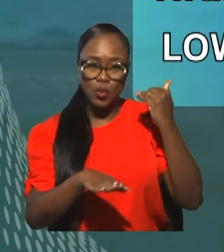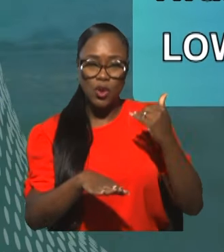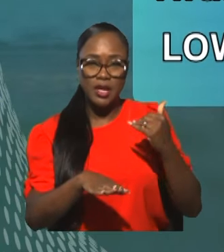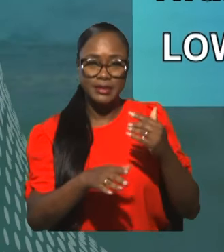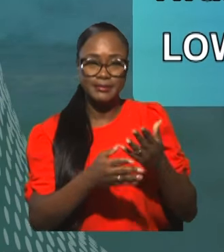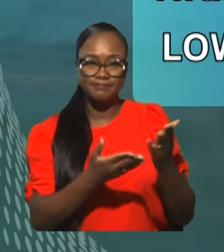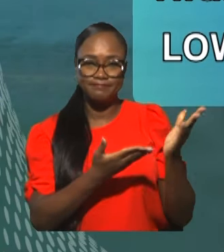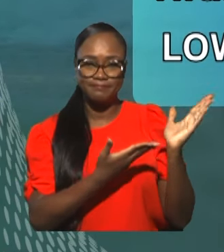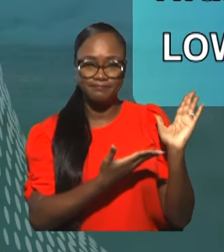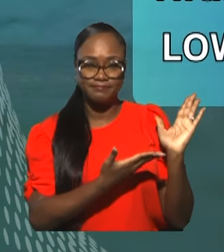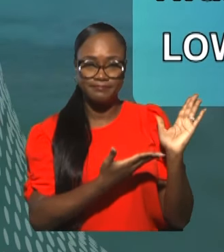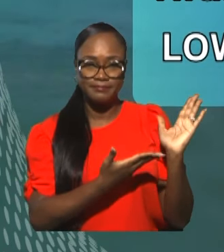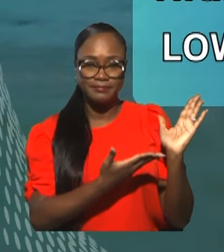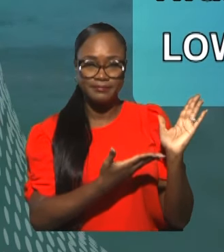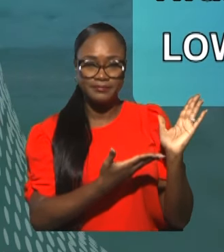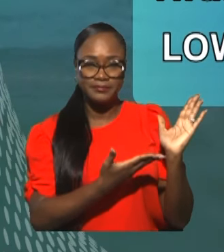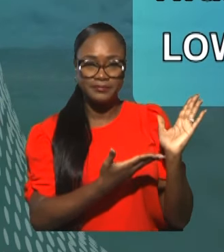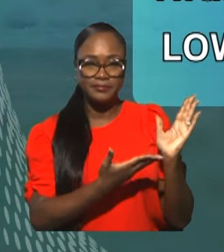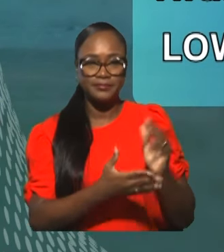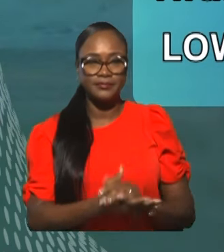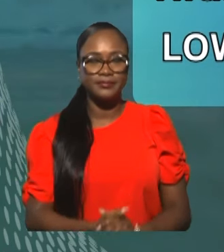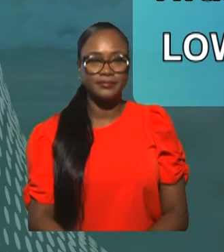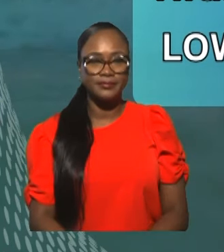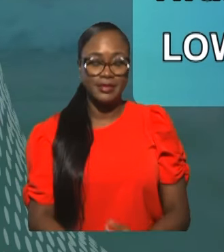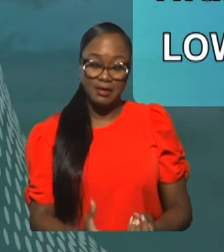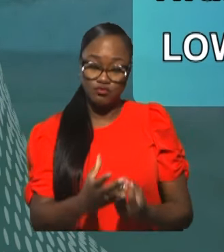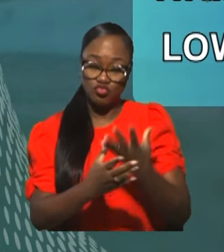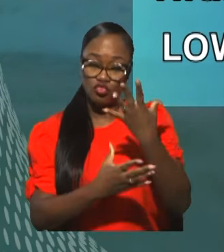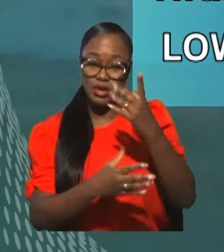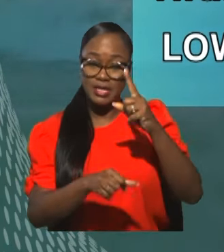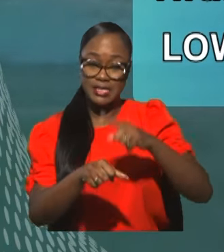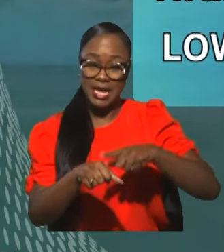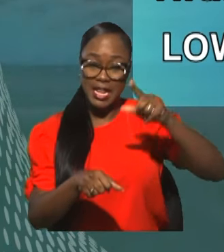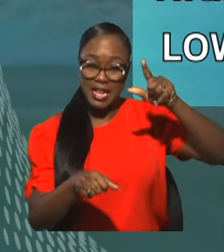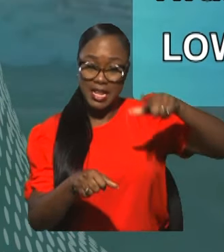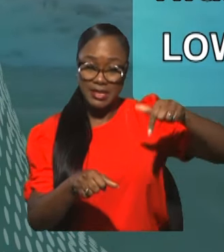swells drifting southward and the onset of spring tides later this week.